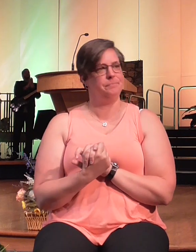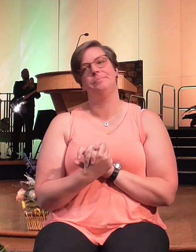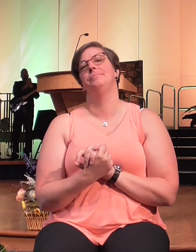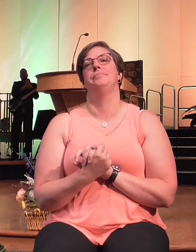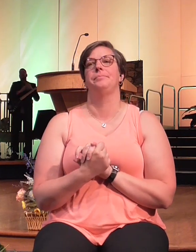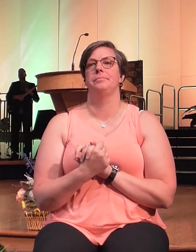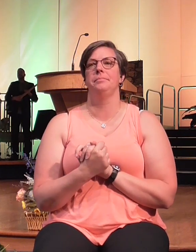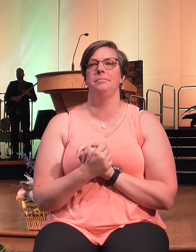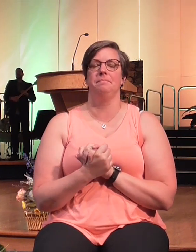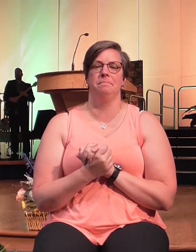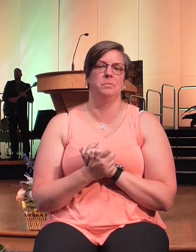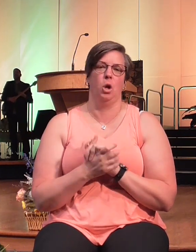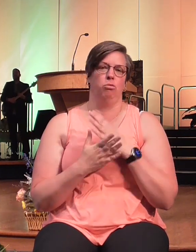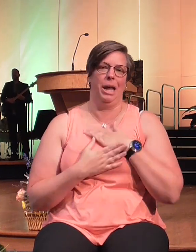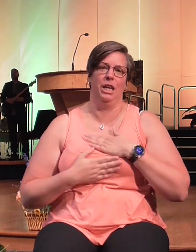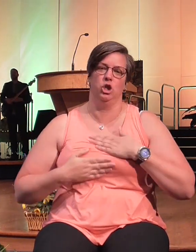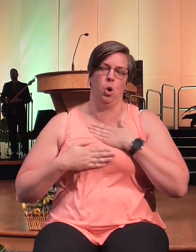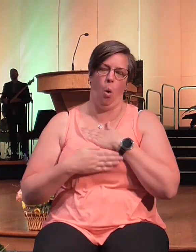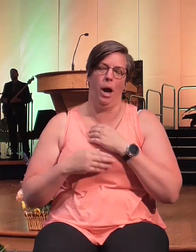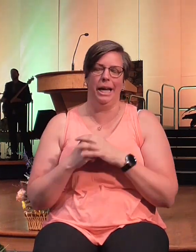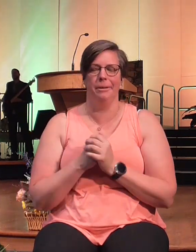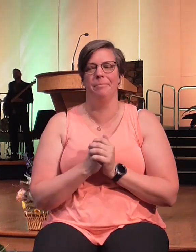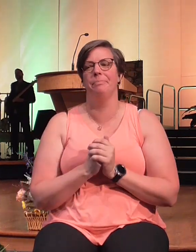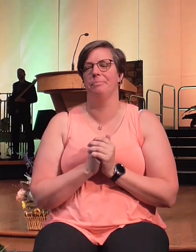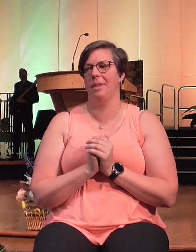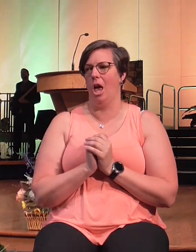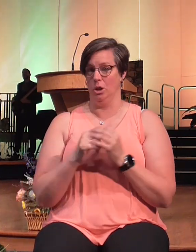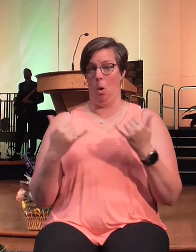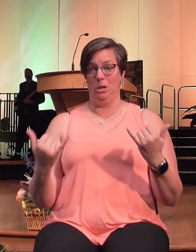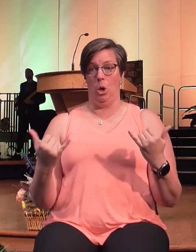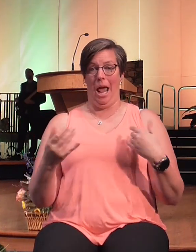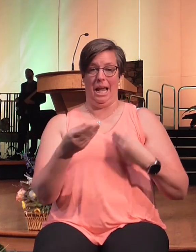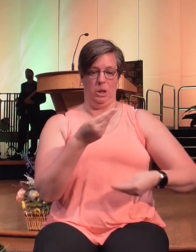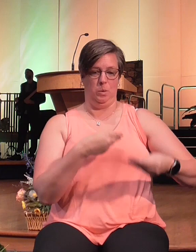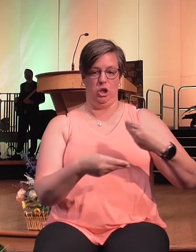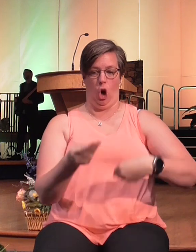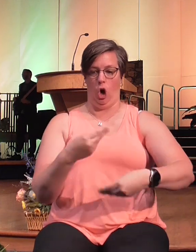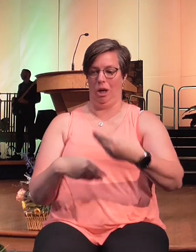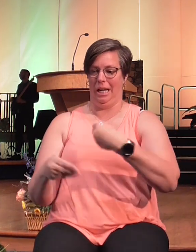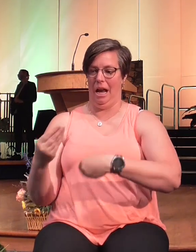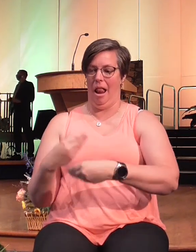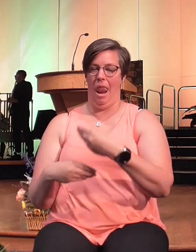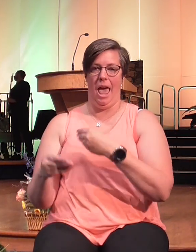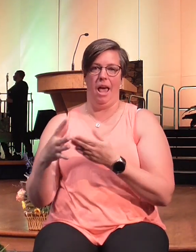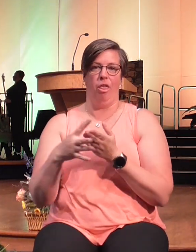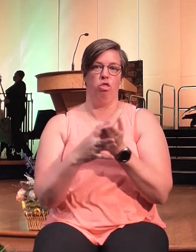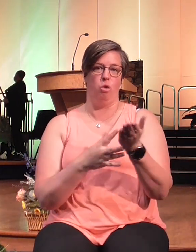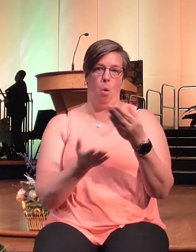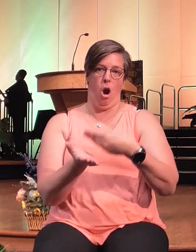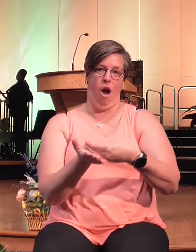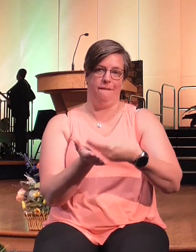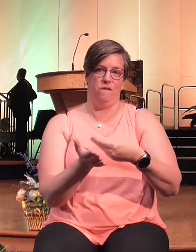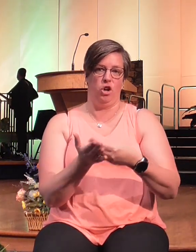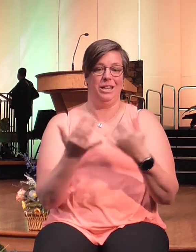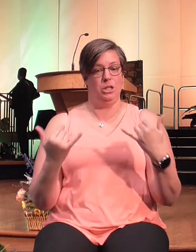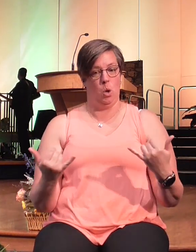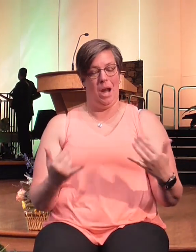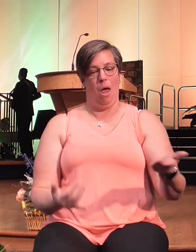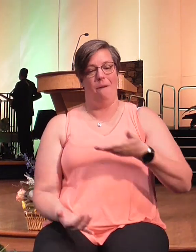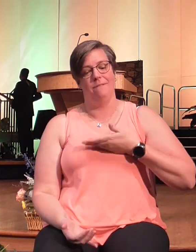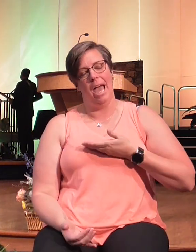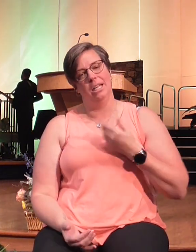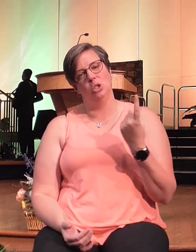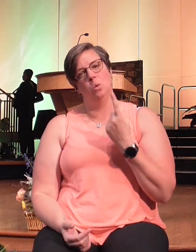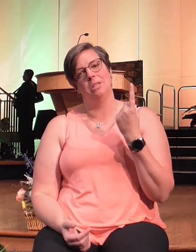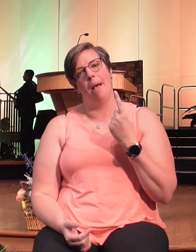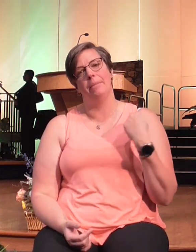What a joy. And today, as we circulate our good through our tithes and offerings, I want to invite us to do something that